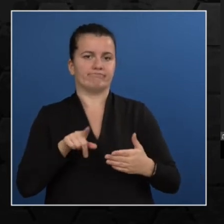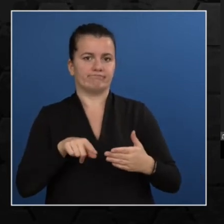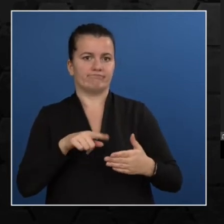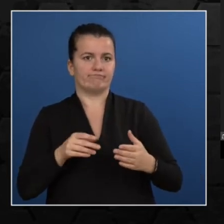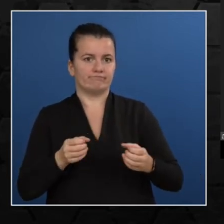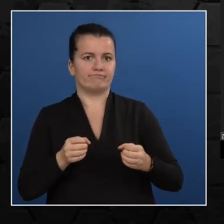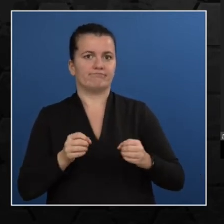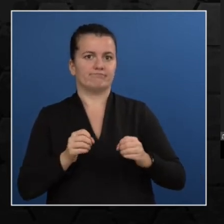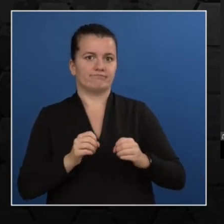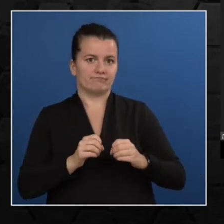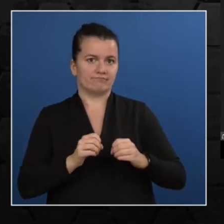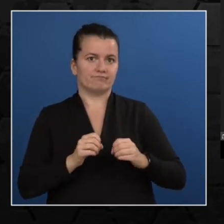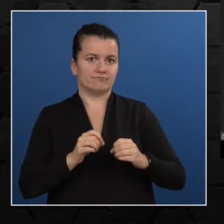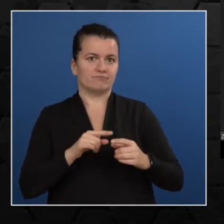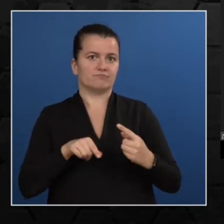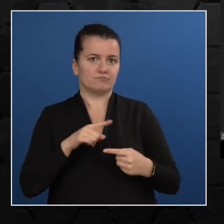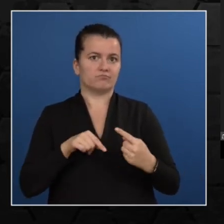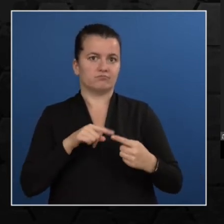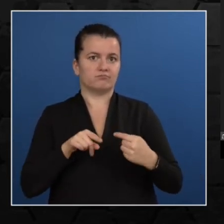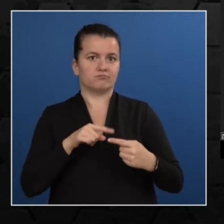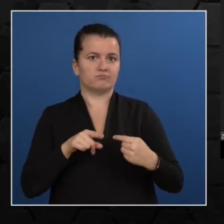to the project.